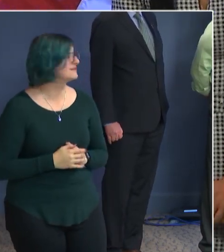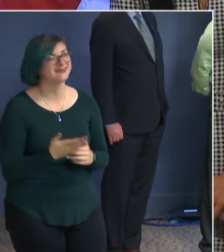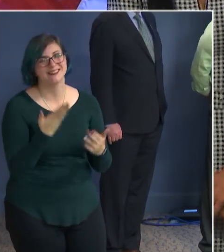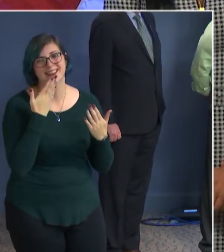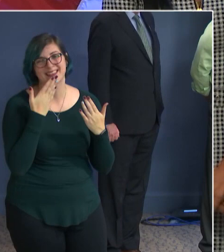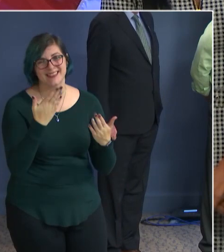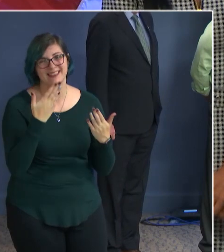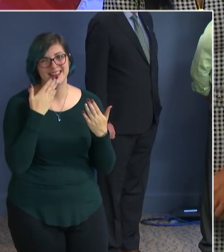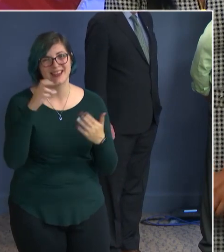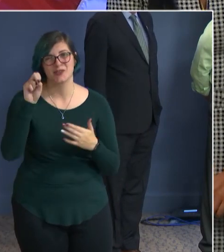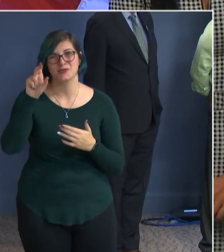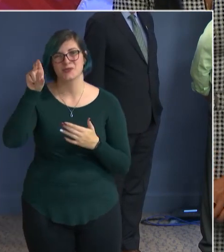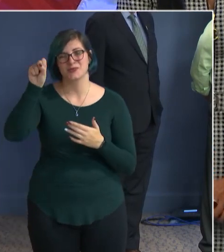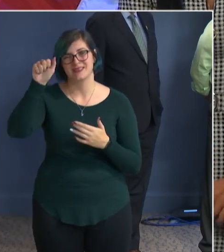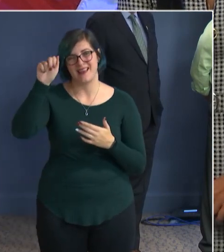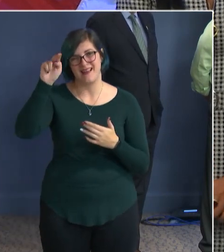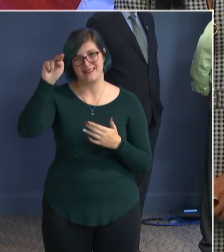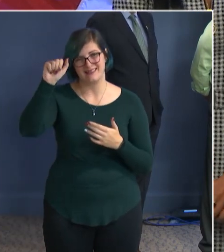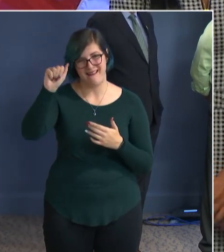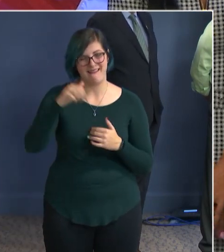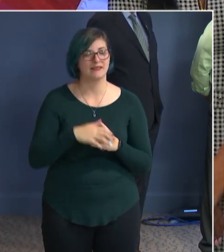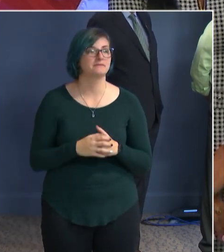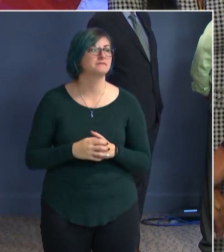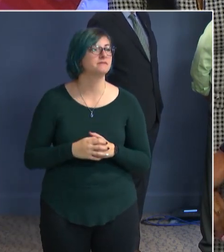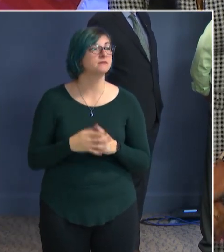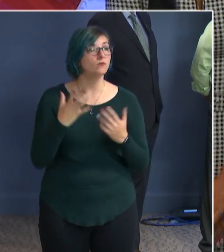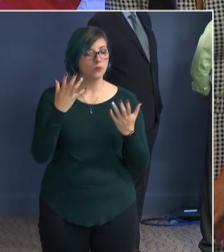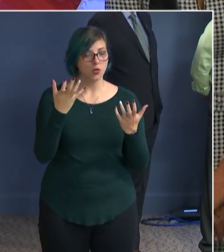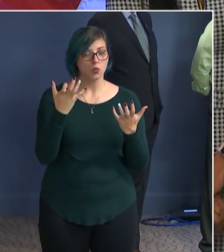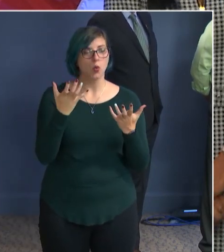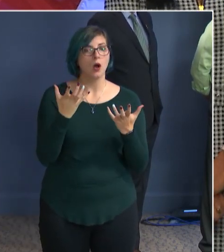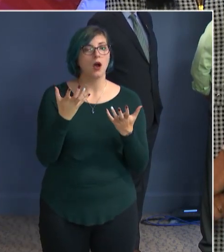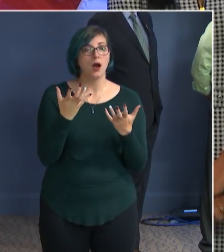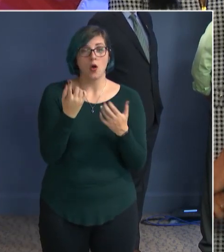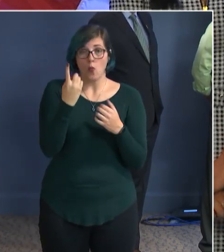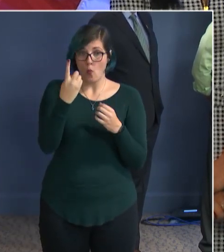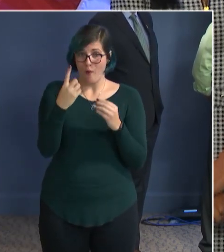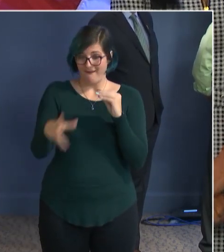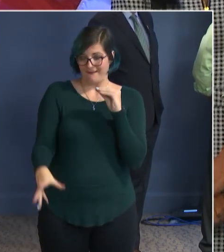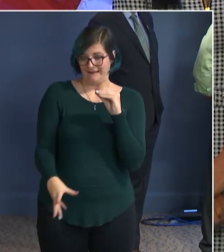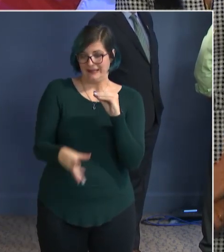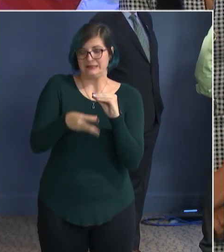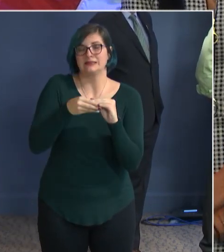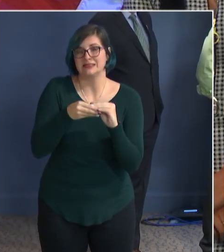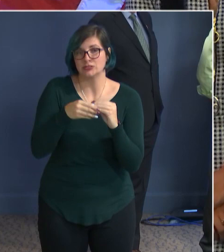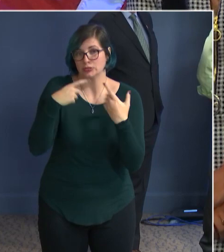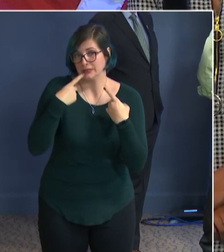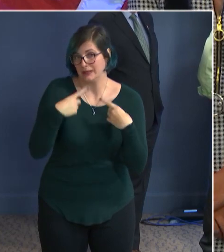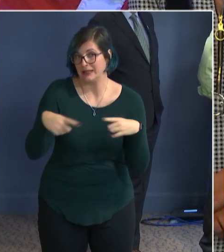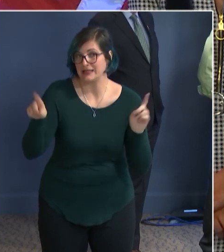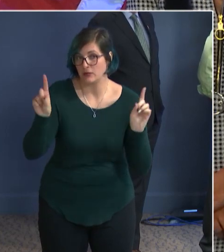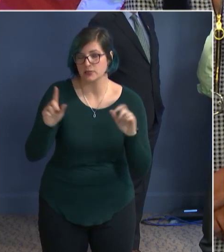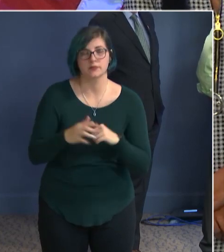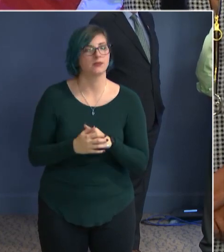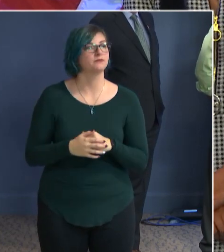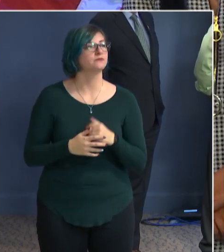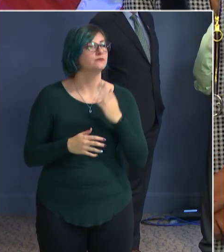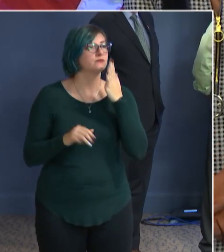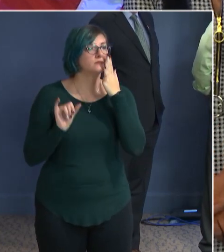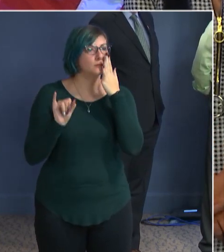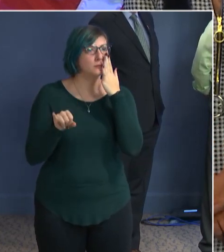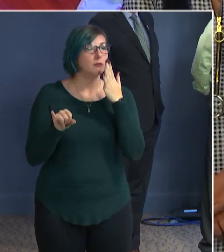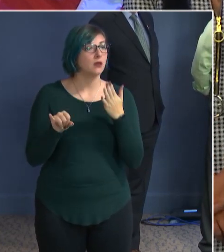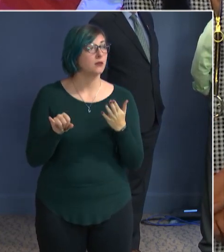Thank you, Susanna. And I want to make one additional announcement, and that